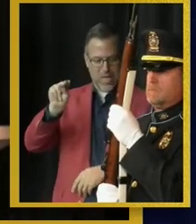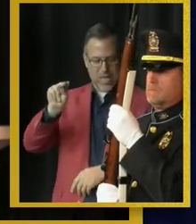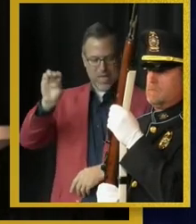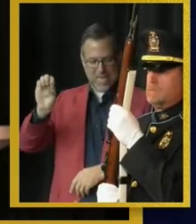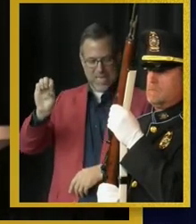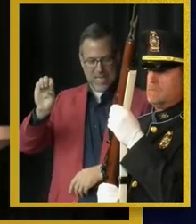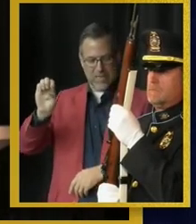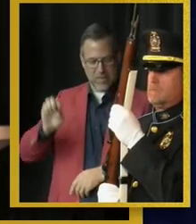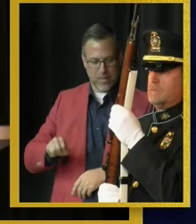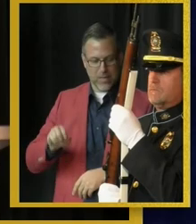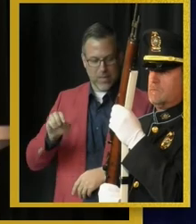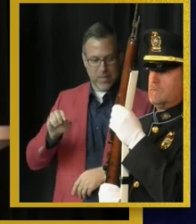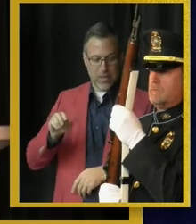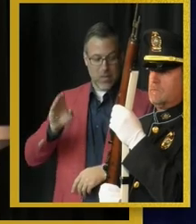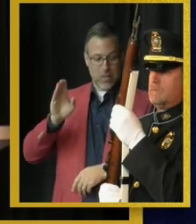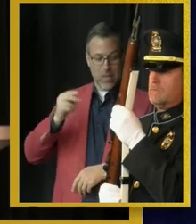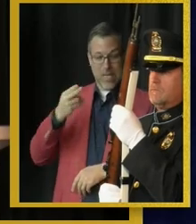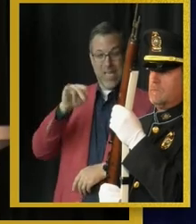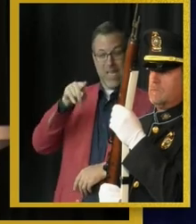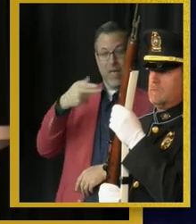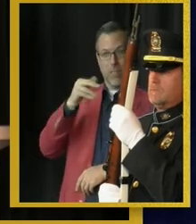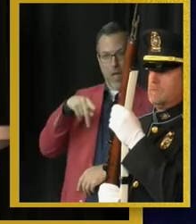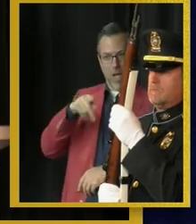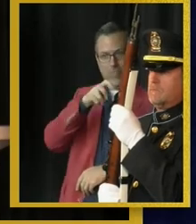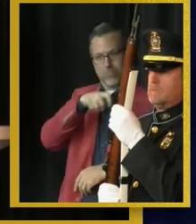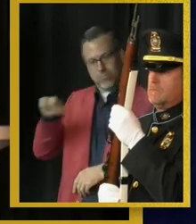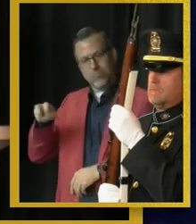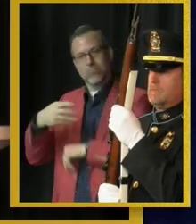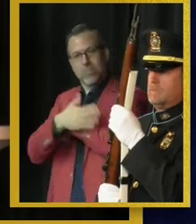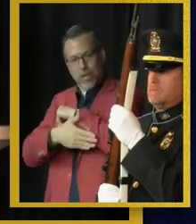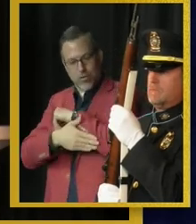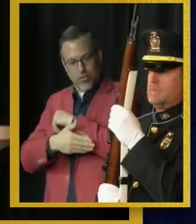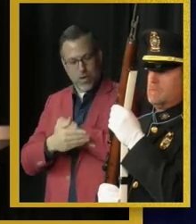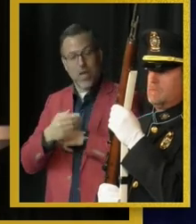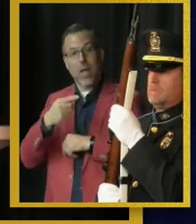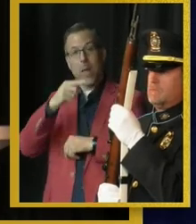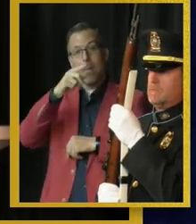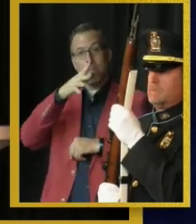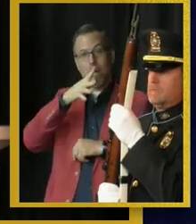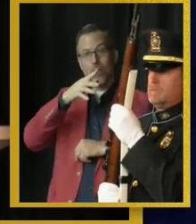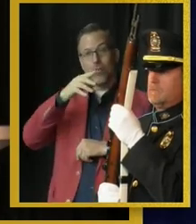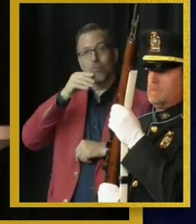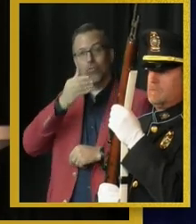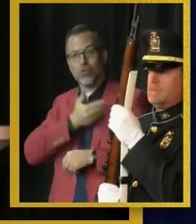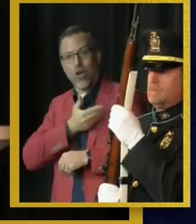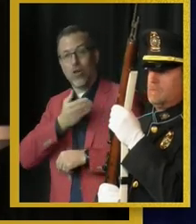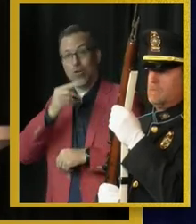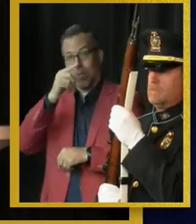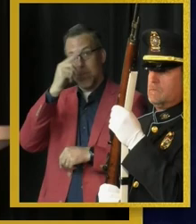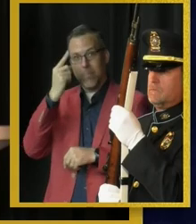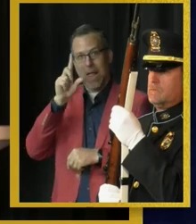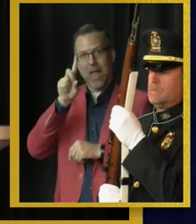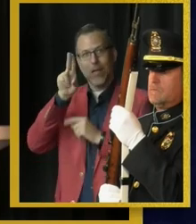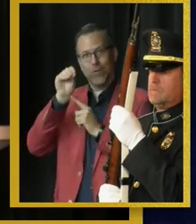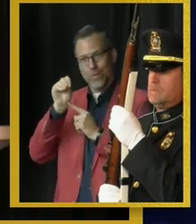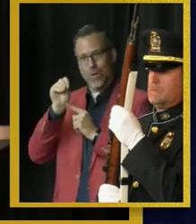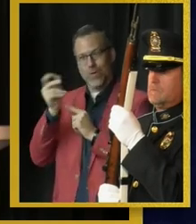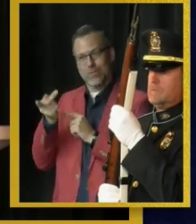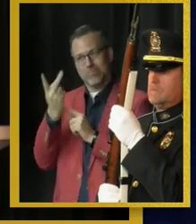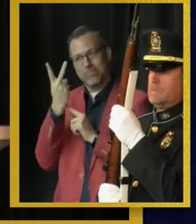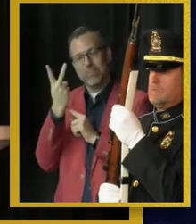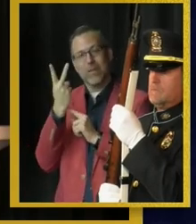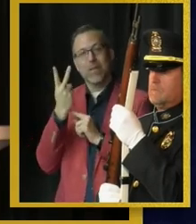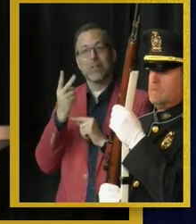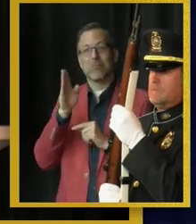from hip-hop to country as one of the first black mother-daughter duos, becoming one of CMT's Next Women of